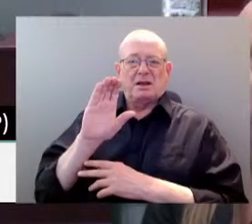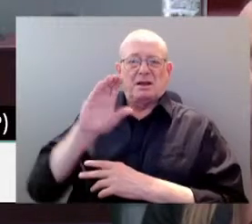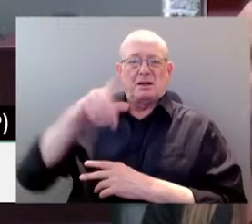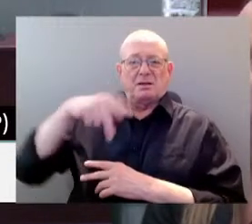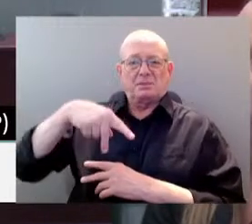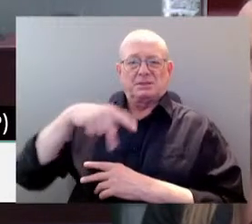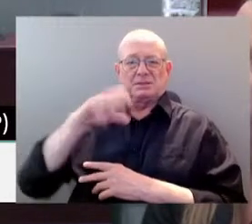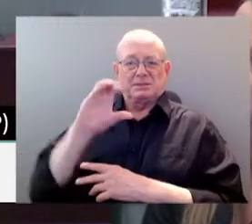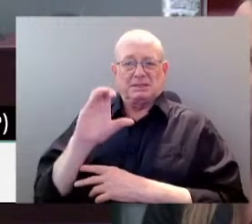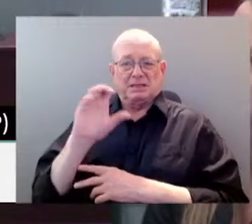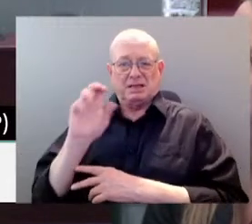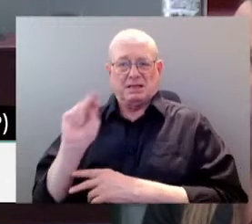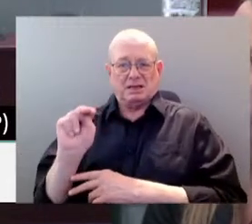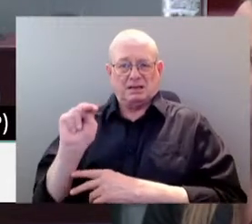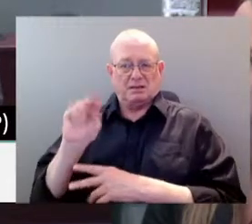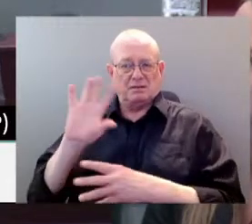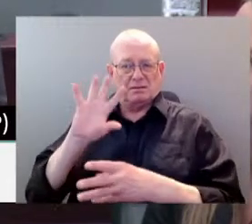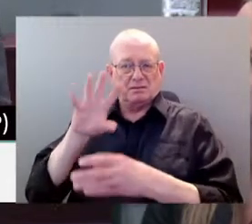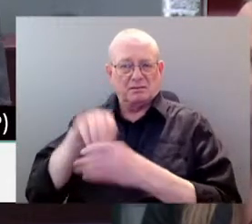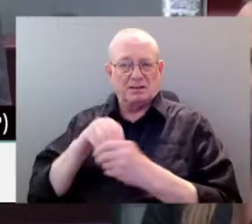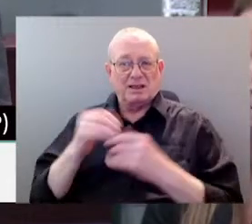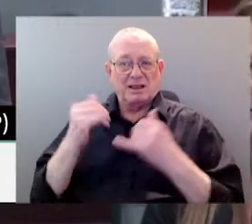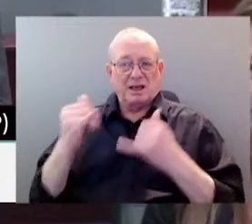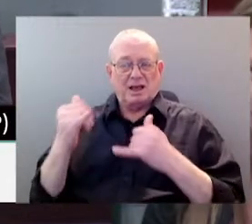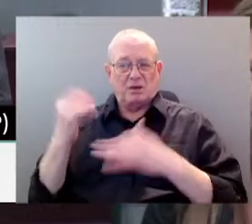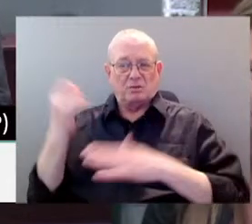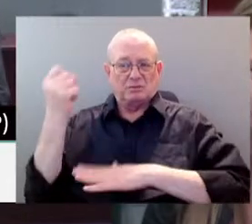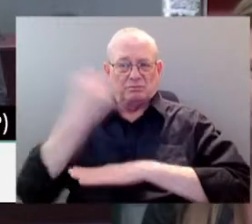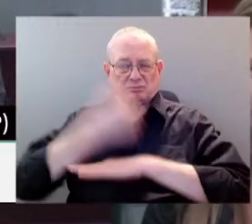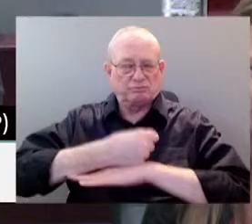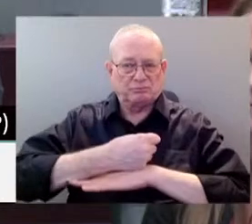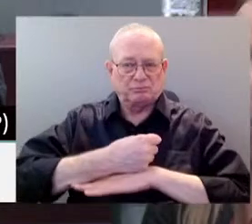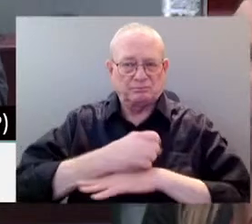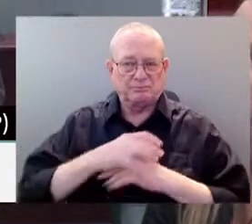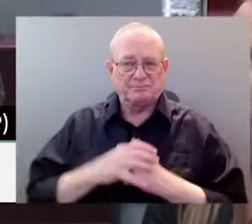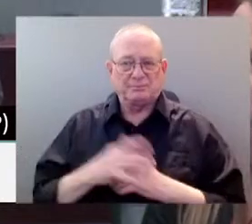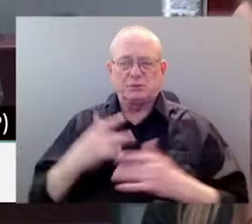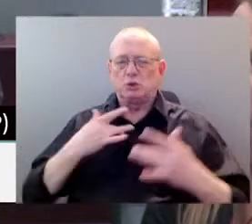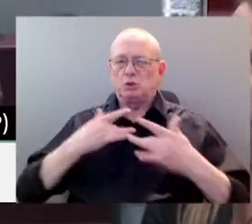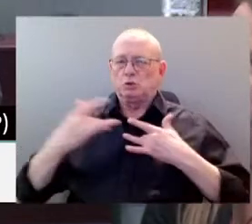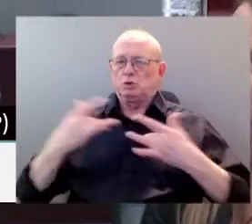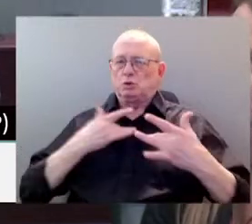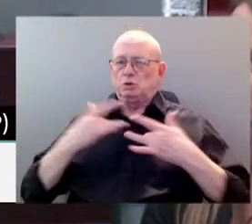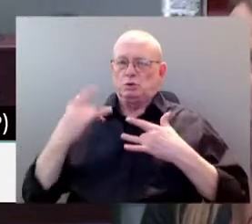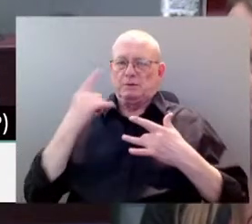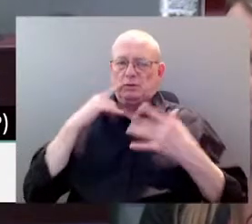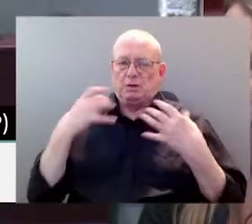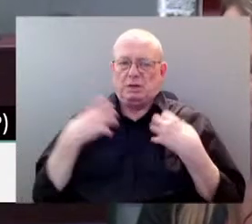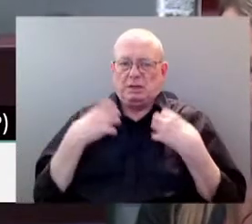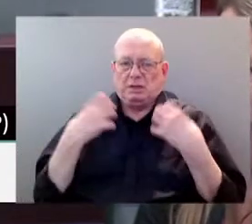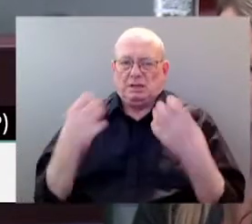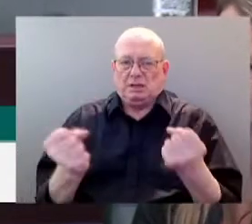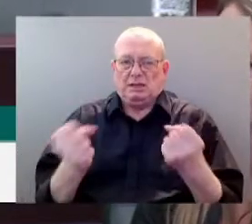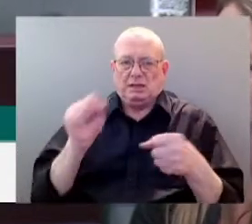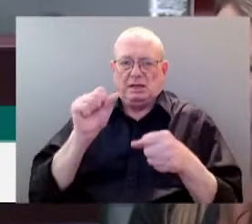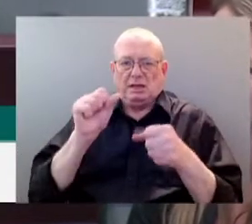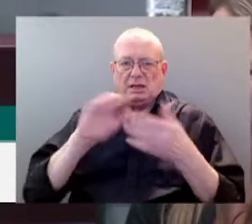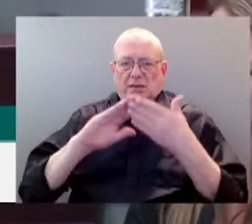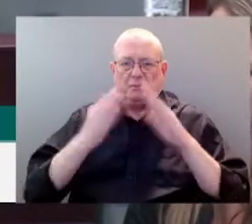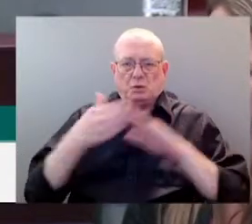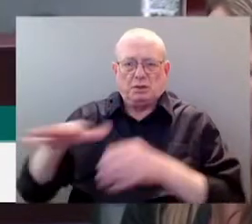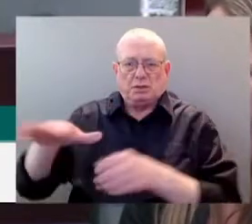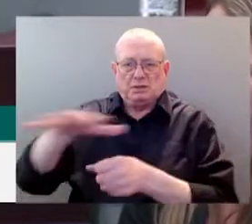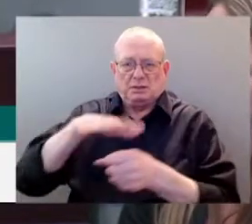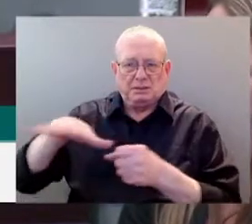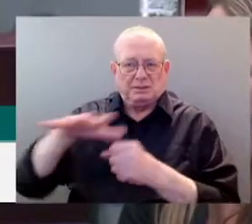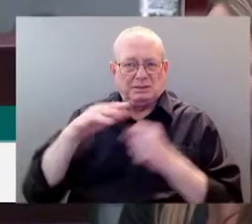Lifestyles and positively impacting well-being for community members in the short term there doesn't appear to be a solution from the government so can